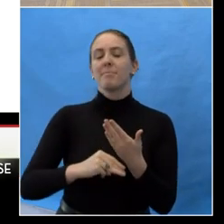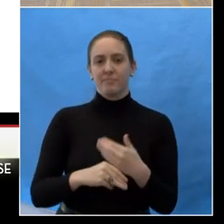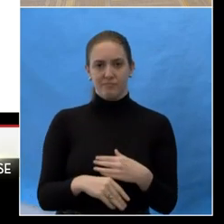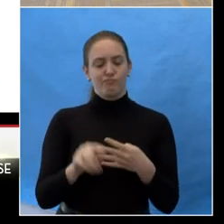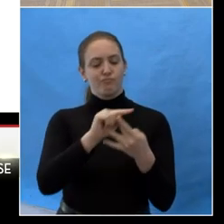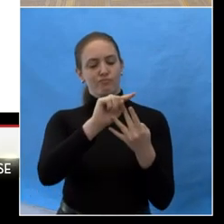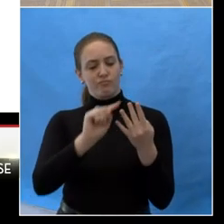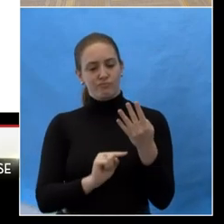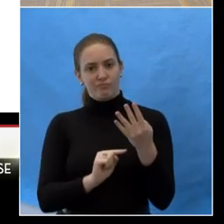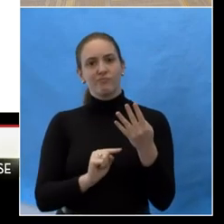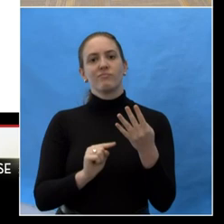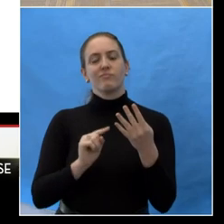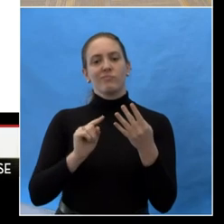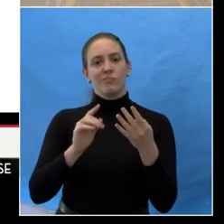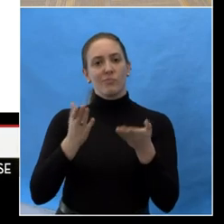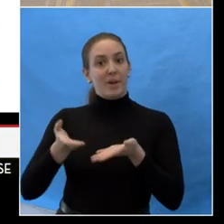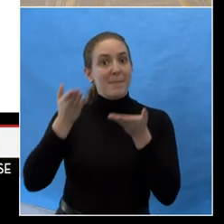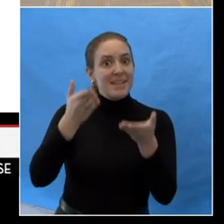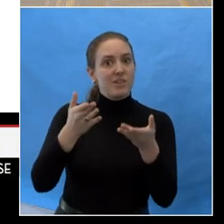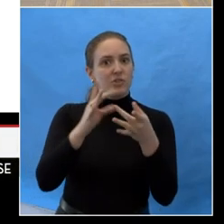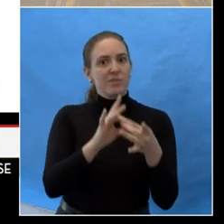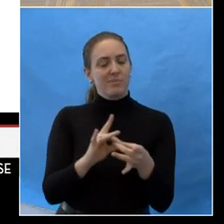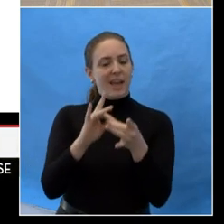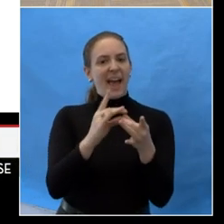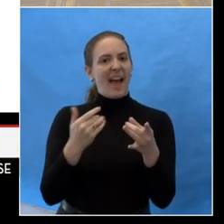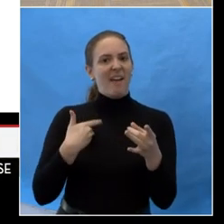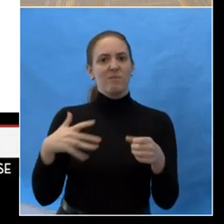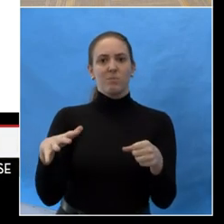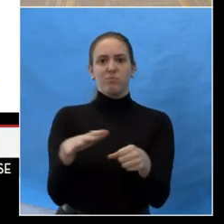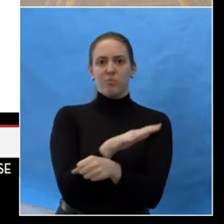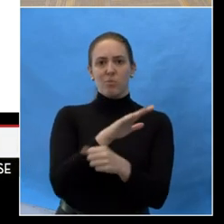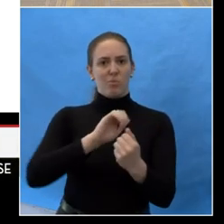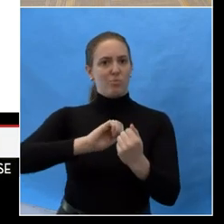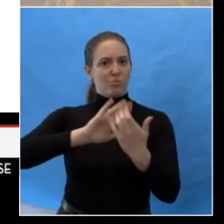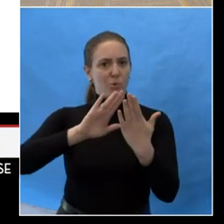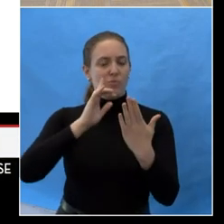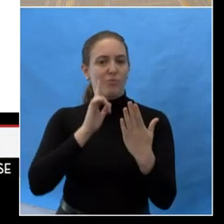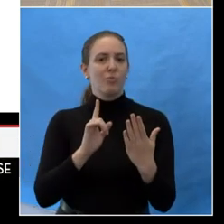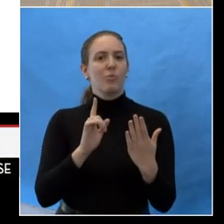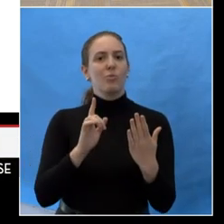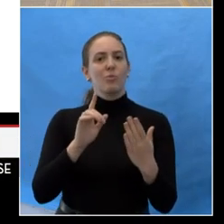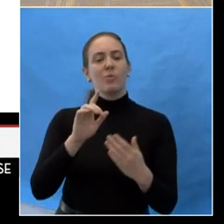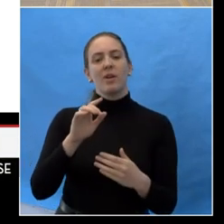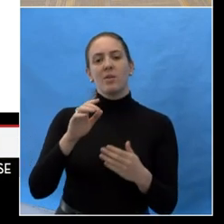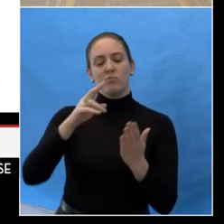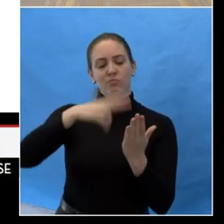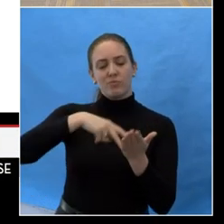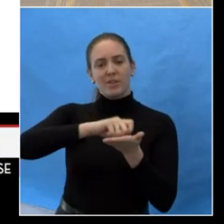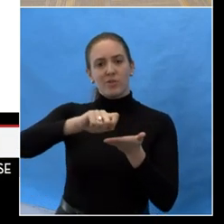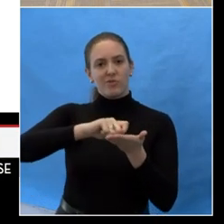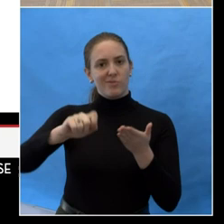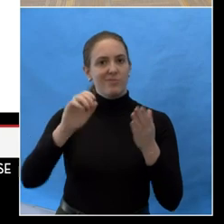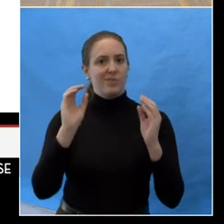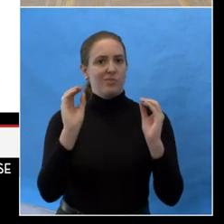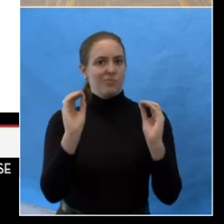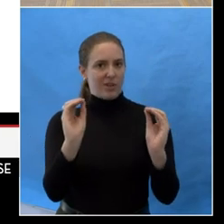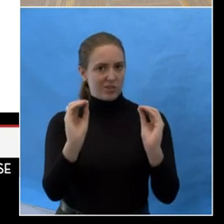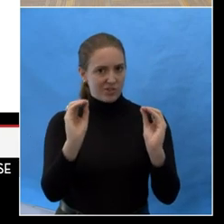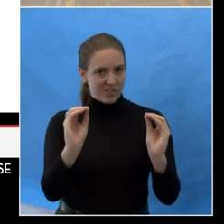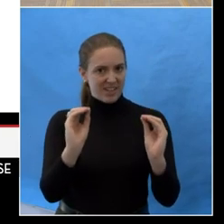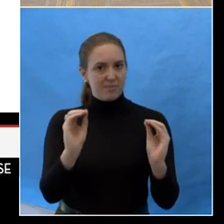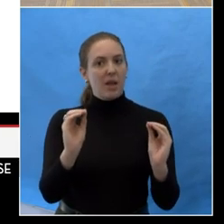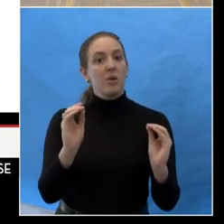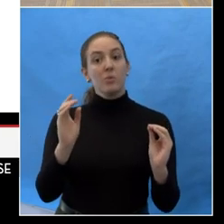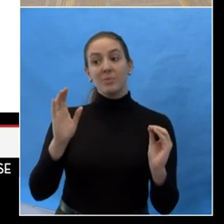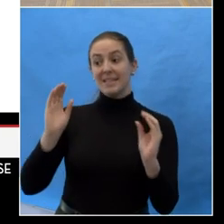other, these primary recommendations provide a holistic approach to literacy instruction that will provide teachers with the knowledge and skills they